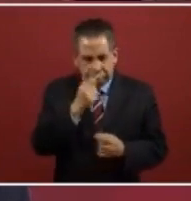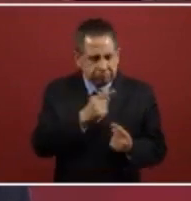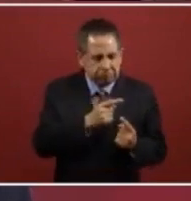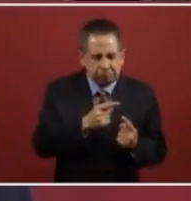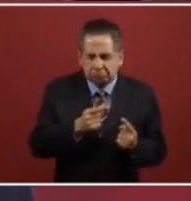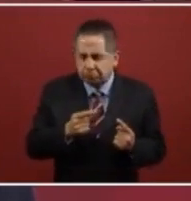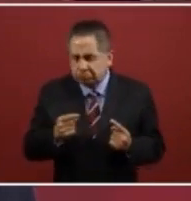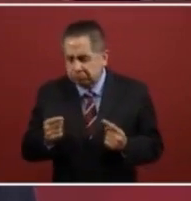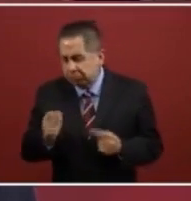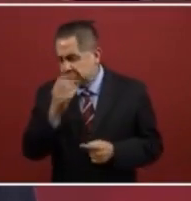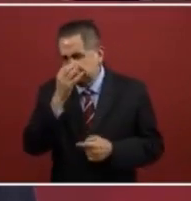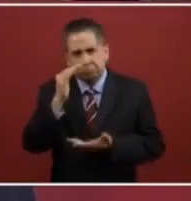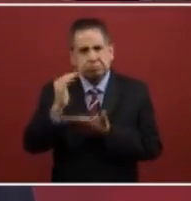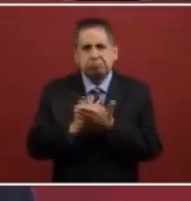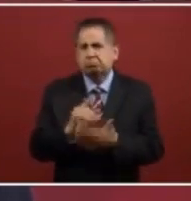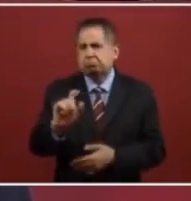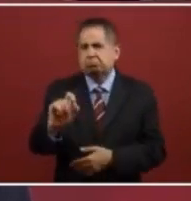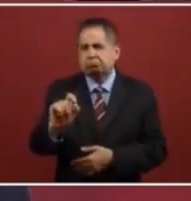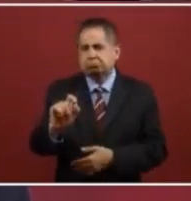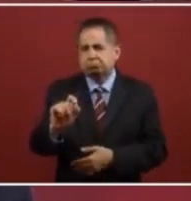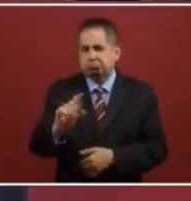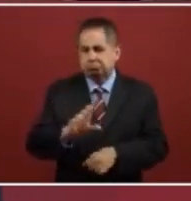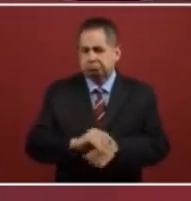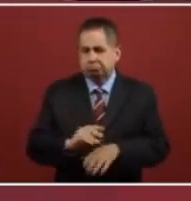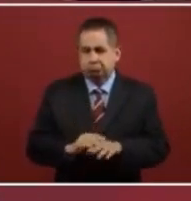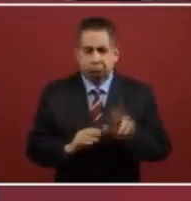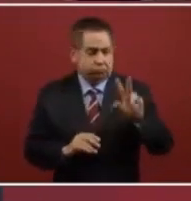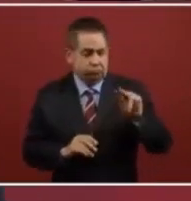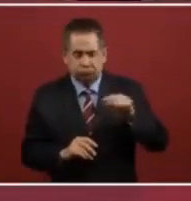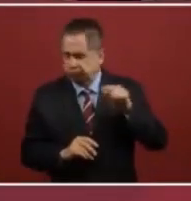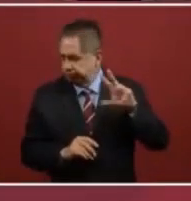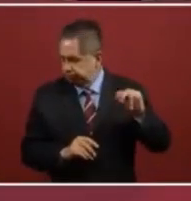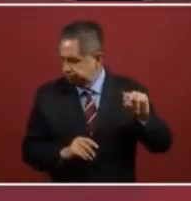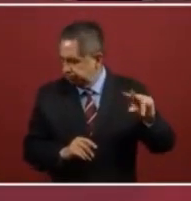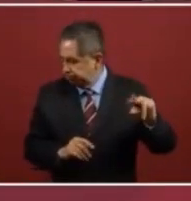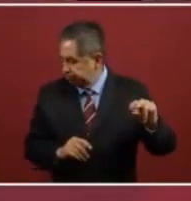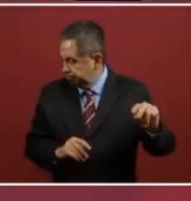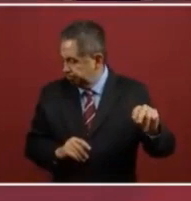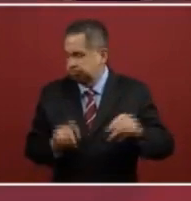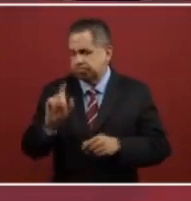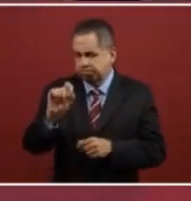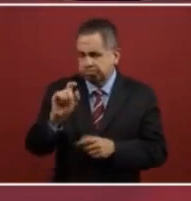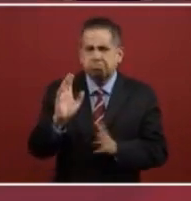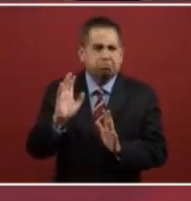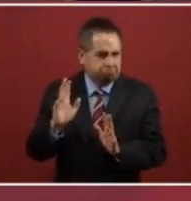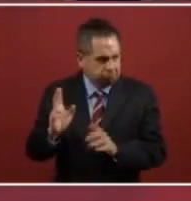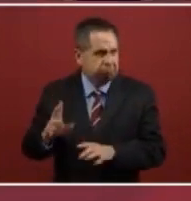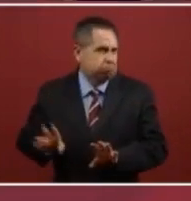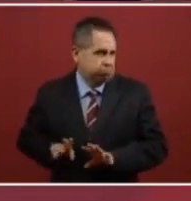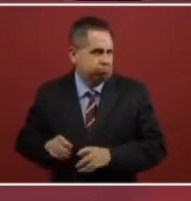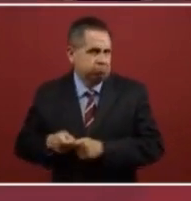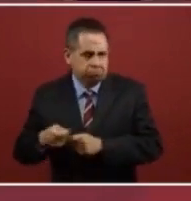authorize? Only 20 80 a todo el mundo. to the whole world.